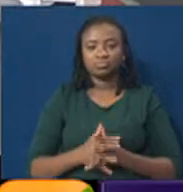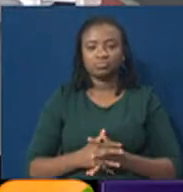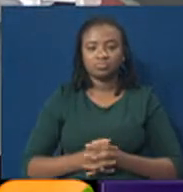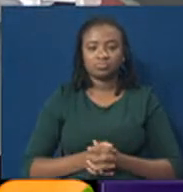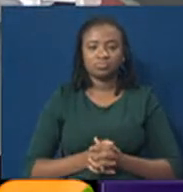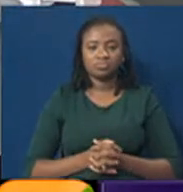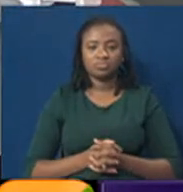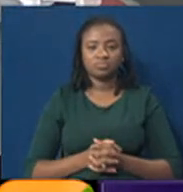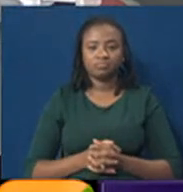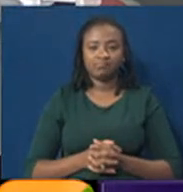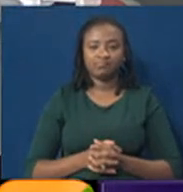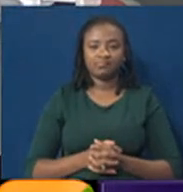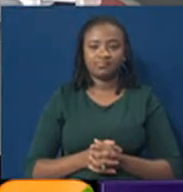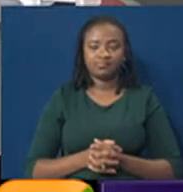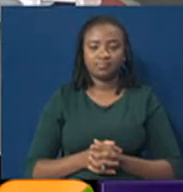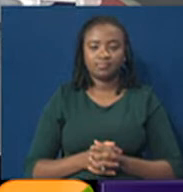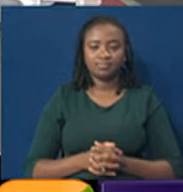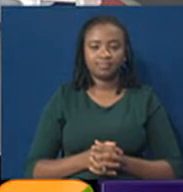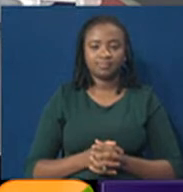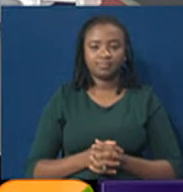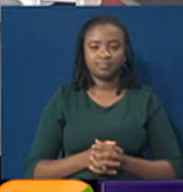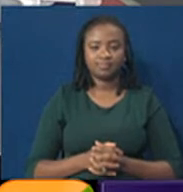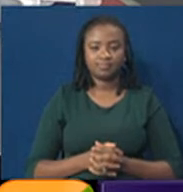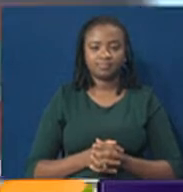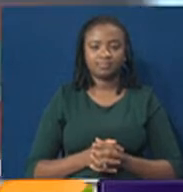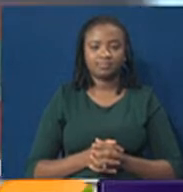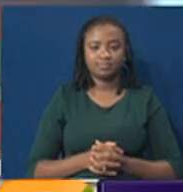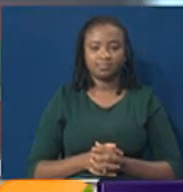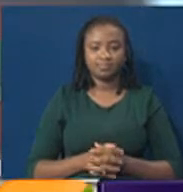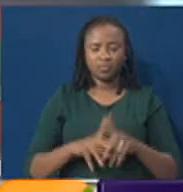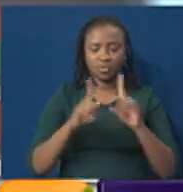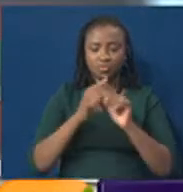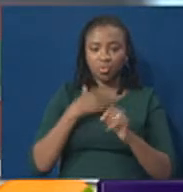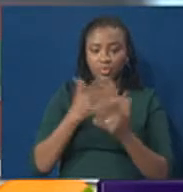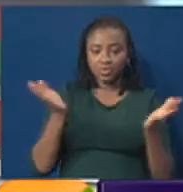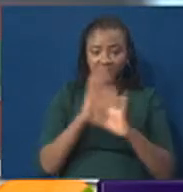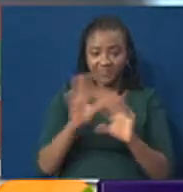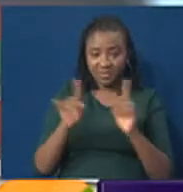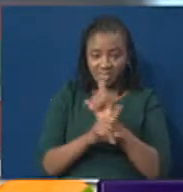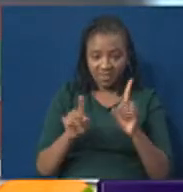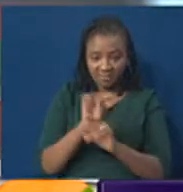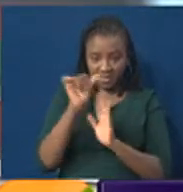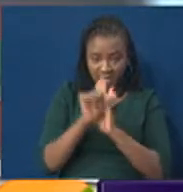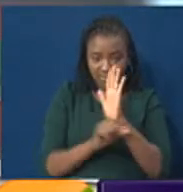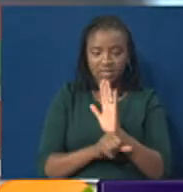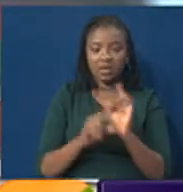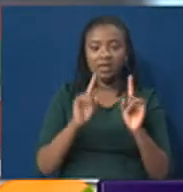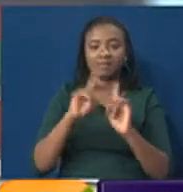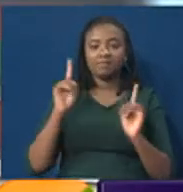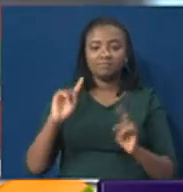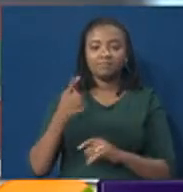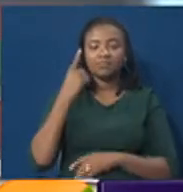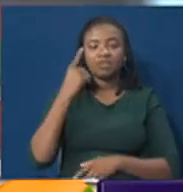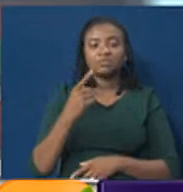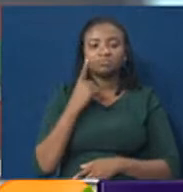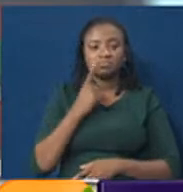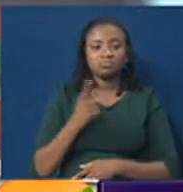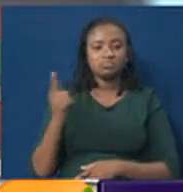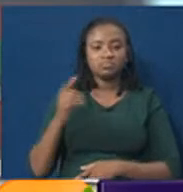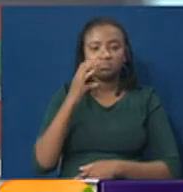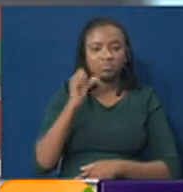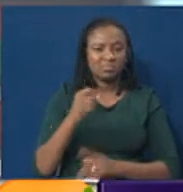right. Thank you so much, Ayub. And we wanted to tie up matters here, starting with you, Waziri Njeru, because various concerns have come from that